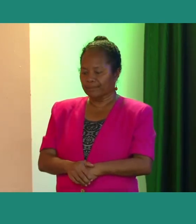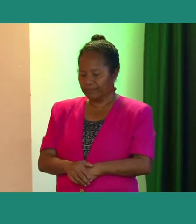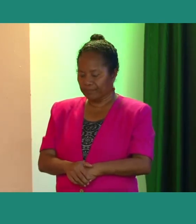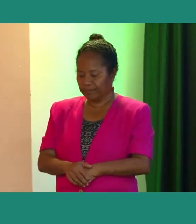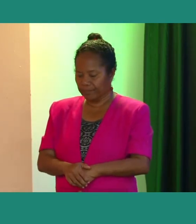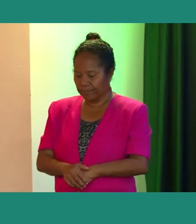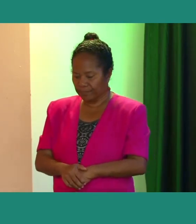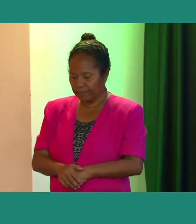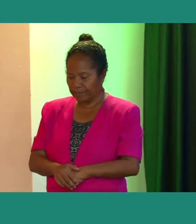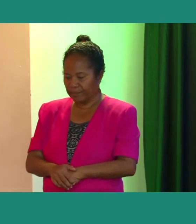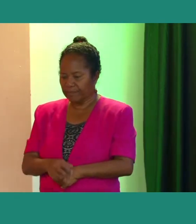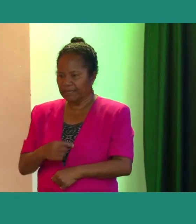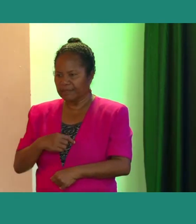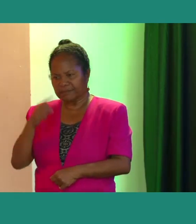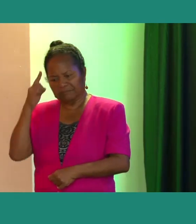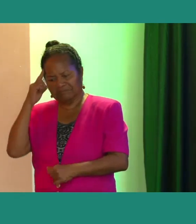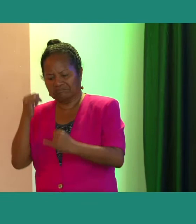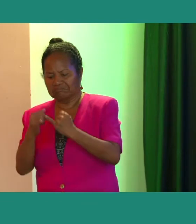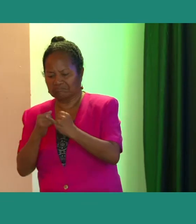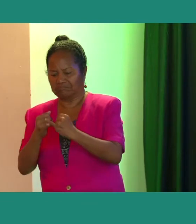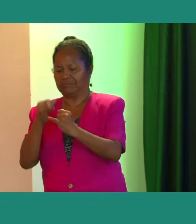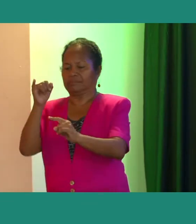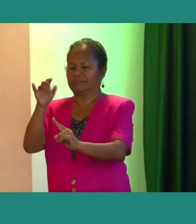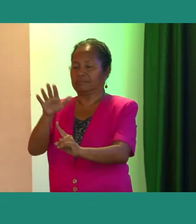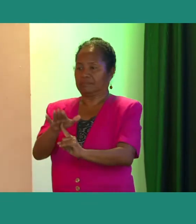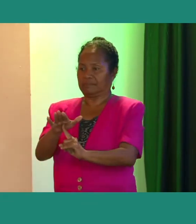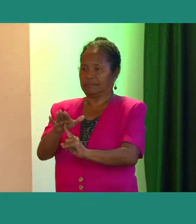Yes, I think that's really important.